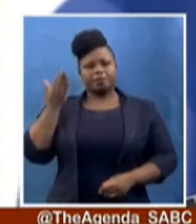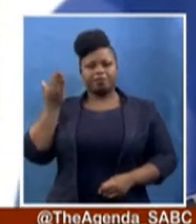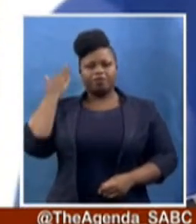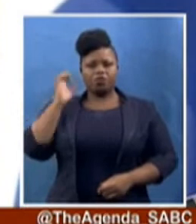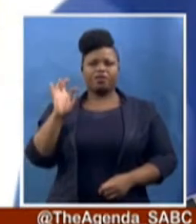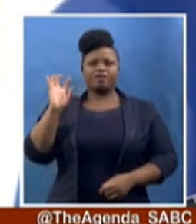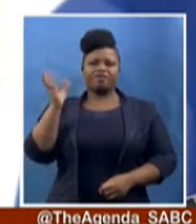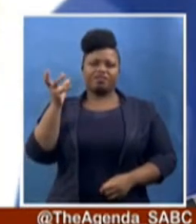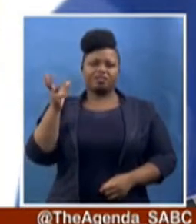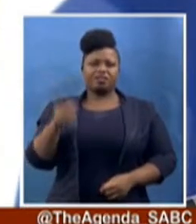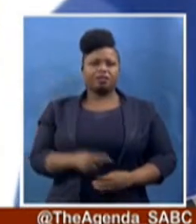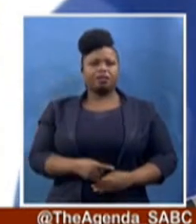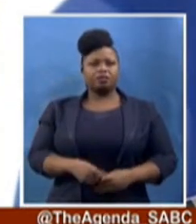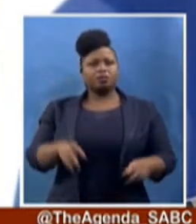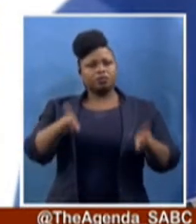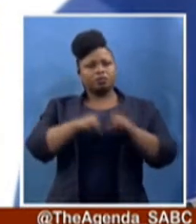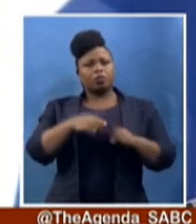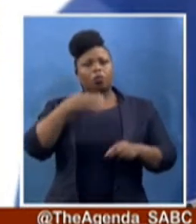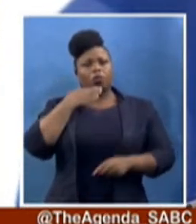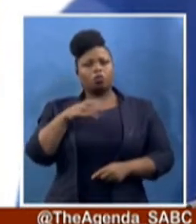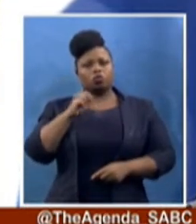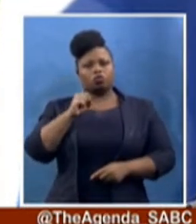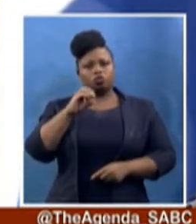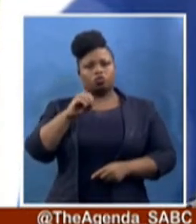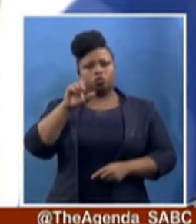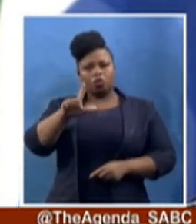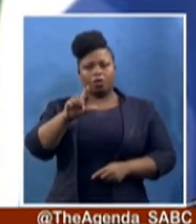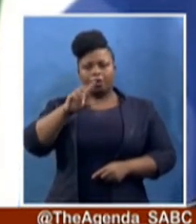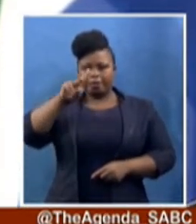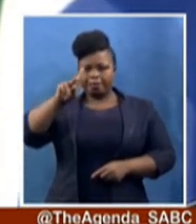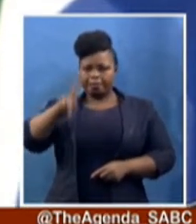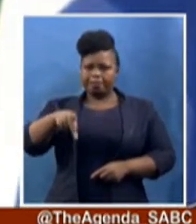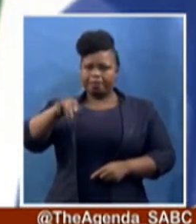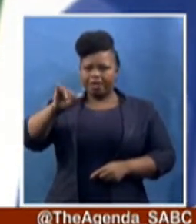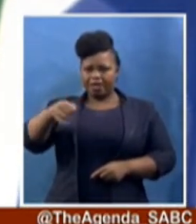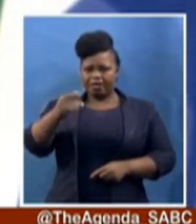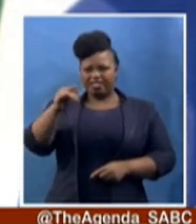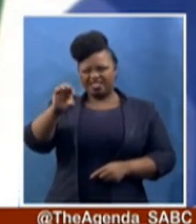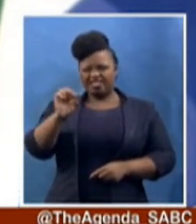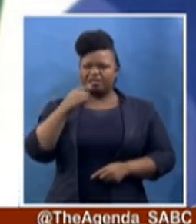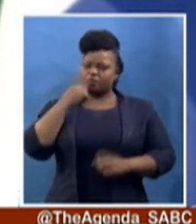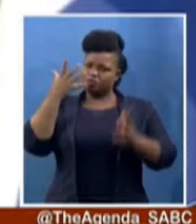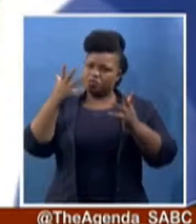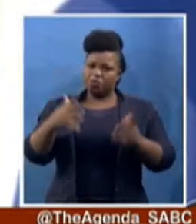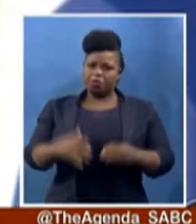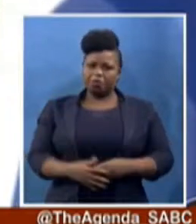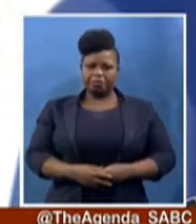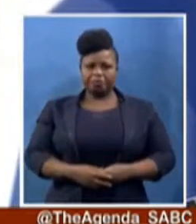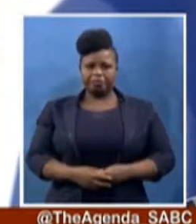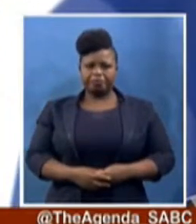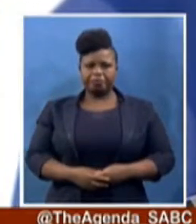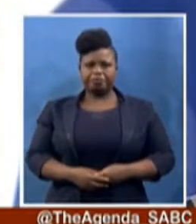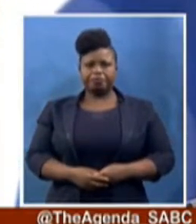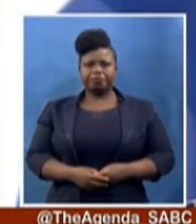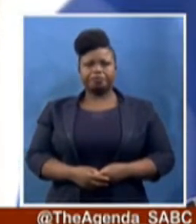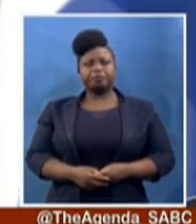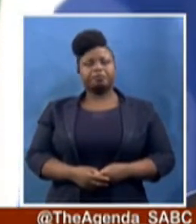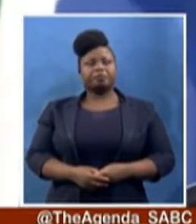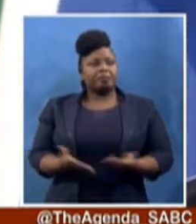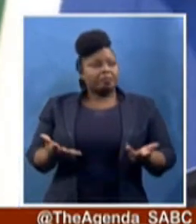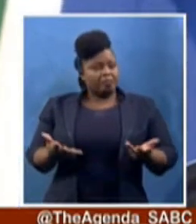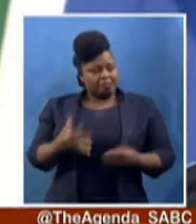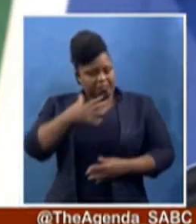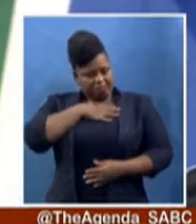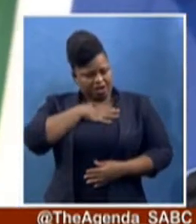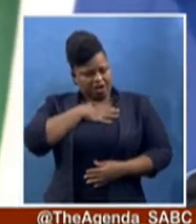Plaatje. It was this courage that inspired future generations of